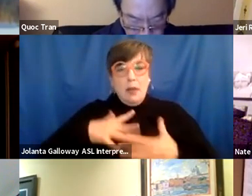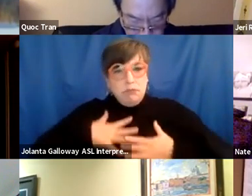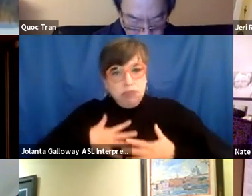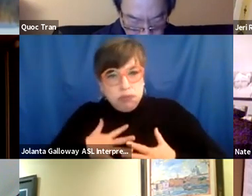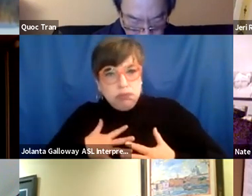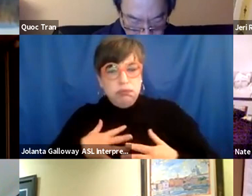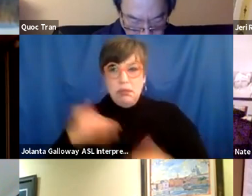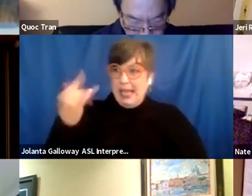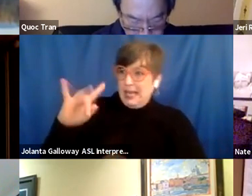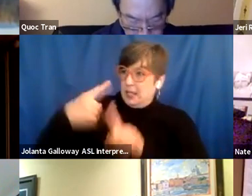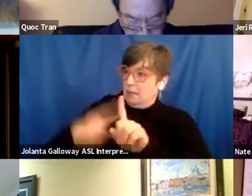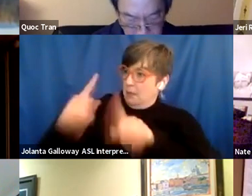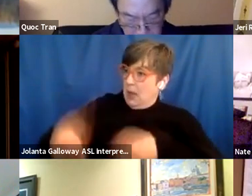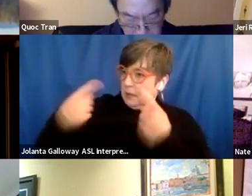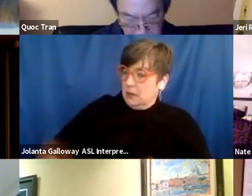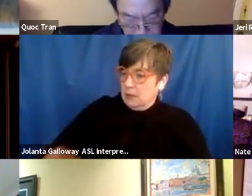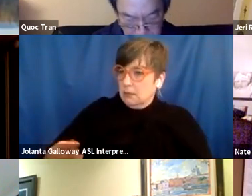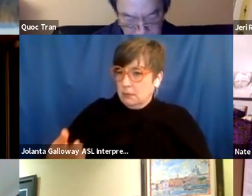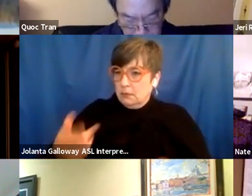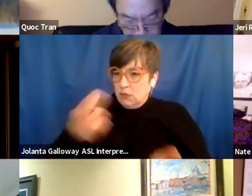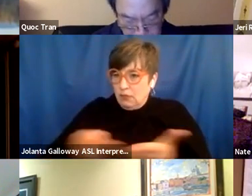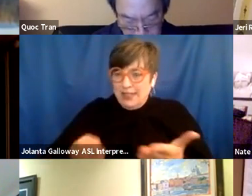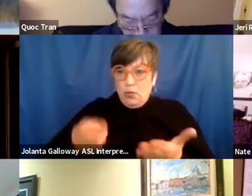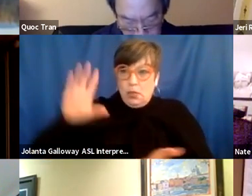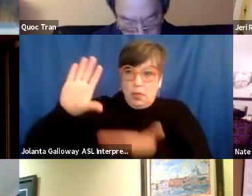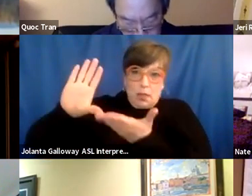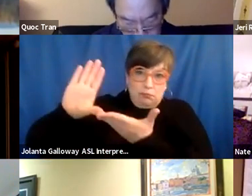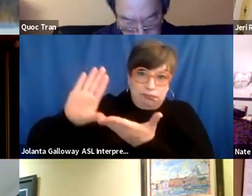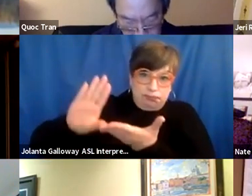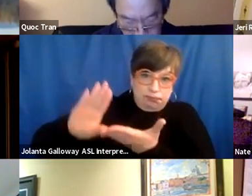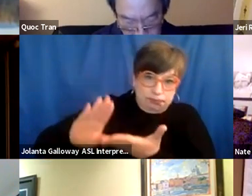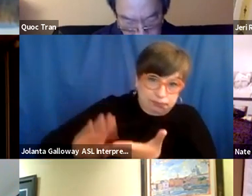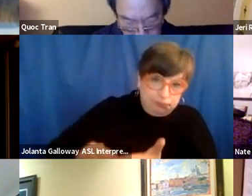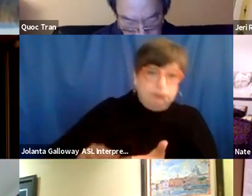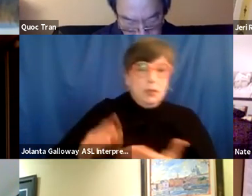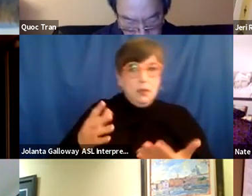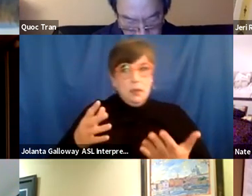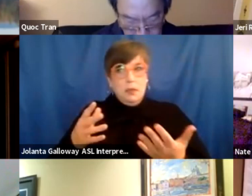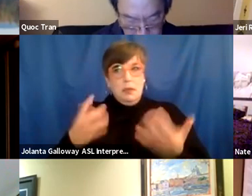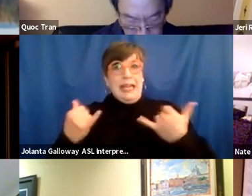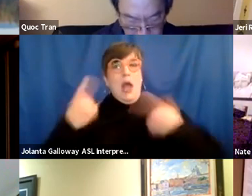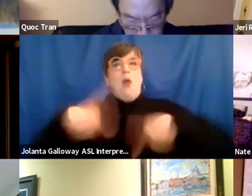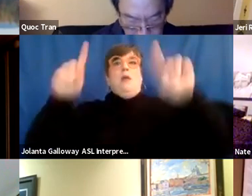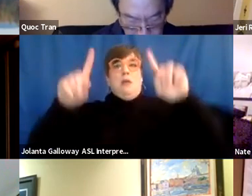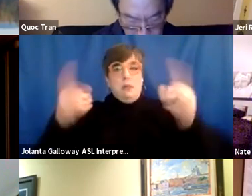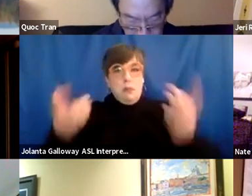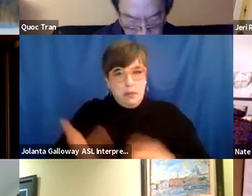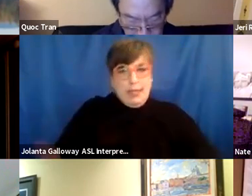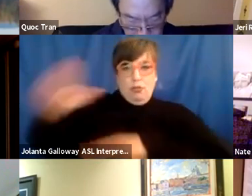18 months of resource depletion for our students, but it also has allowed me to